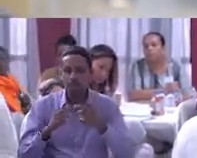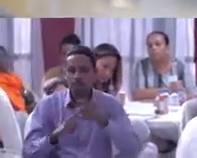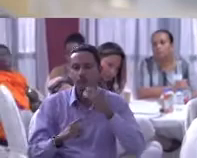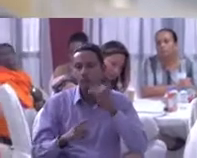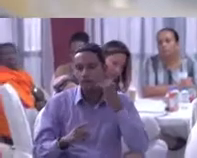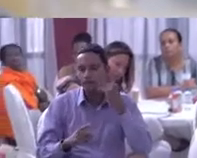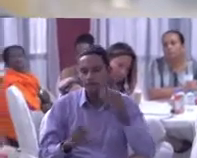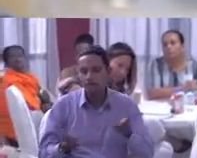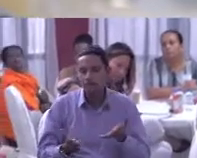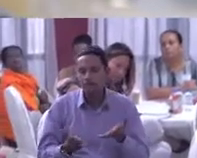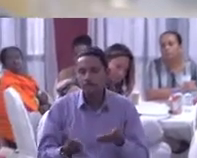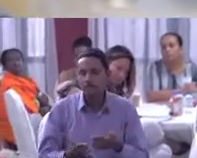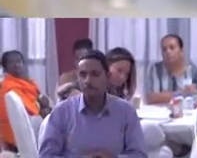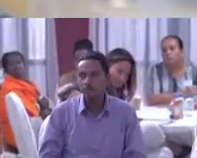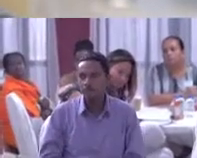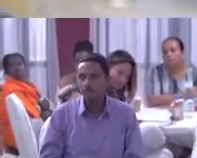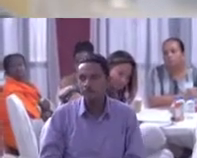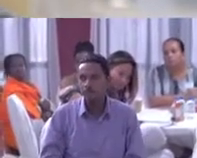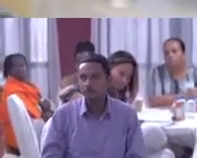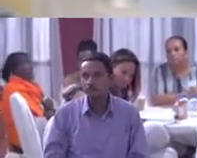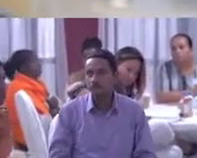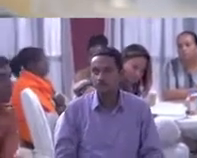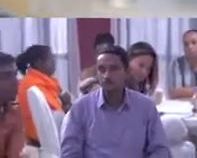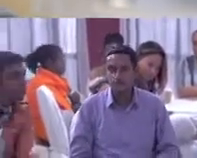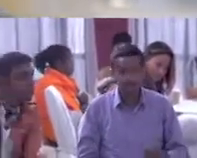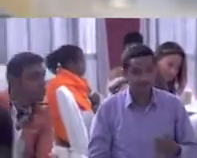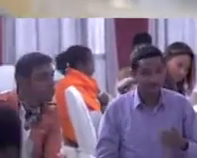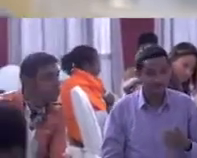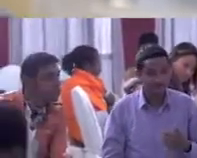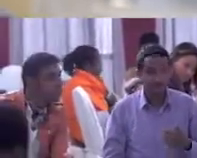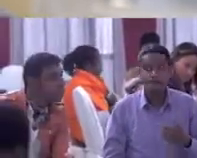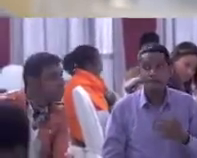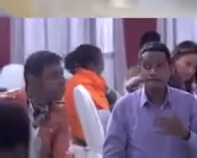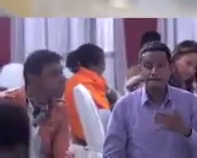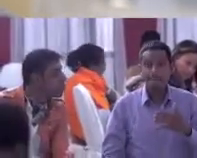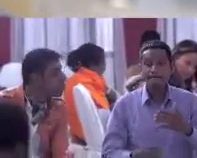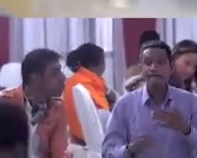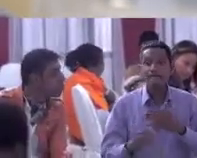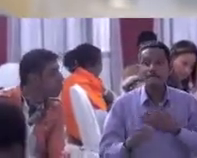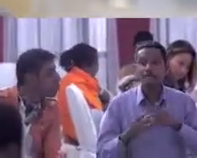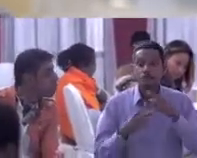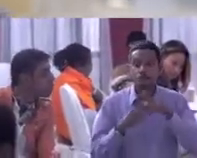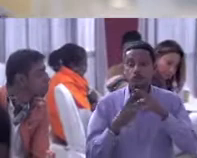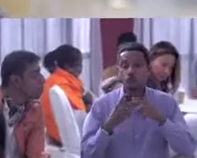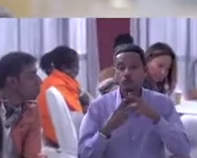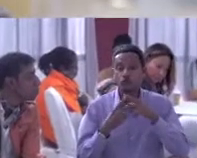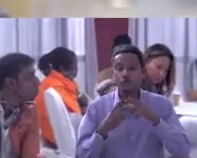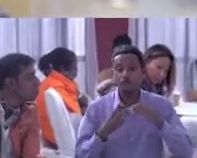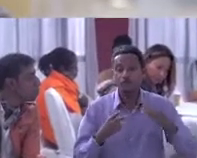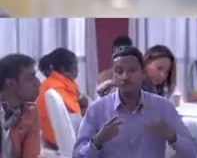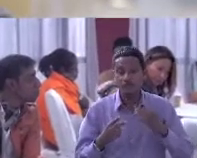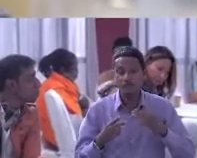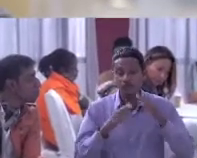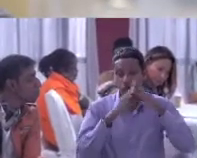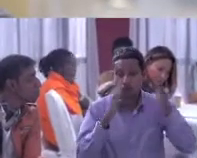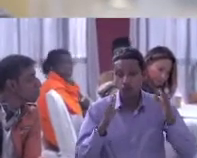I realized, I'm not bashing any fashion house, but my two fashion houses that stand out, if I have to say